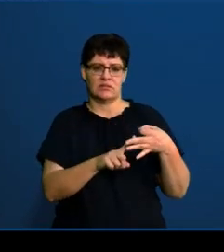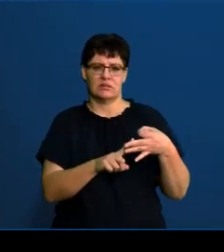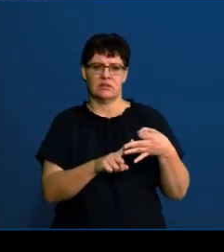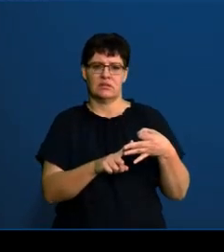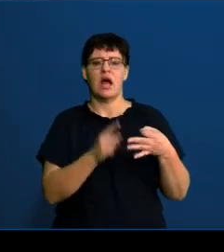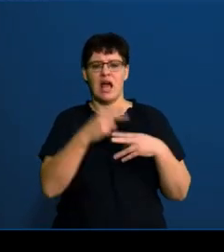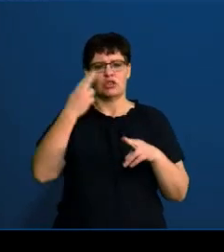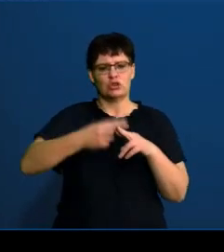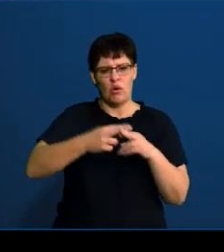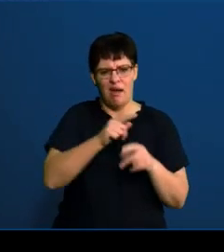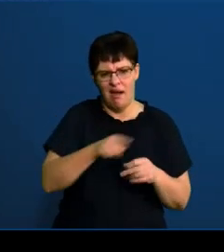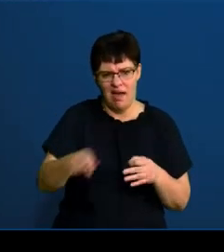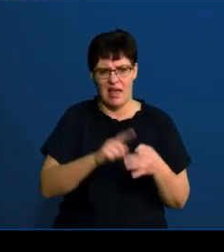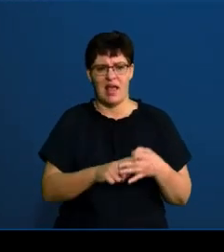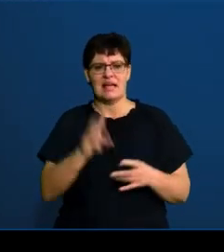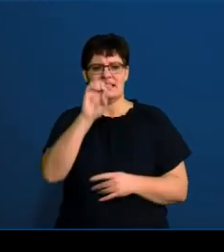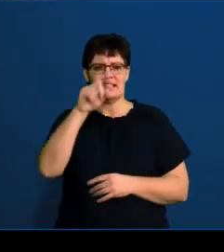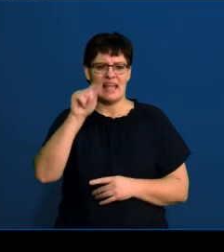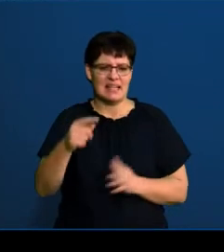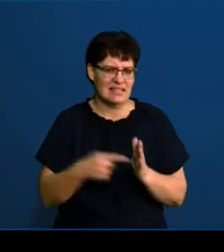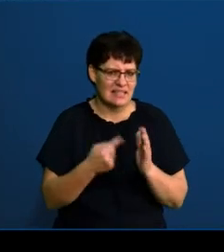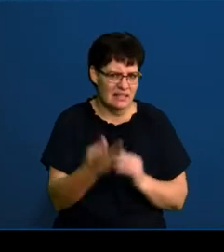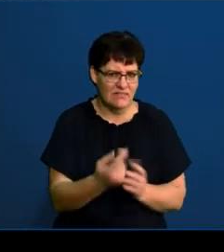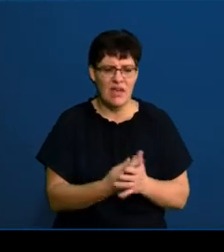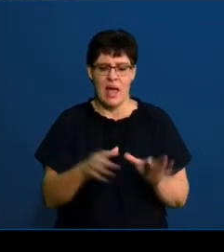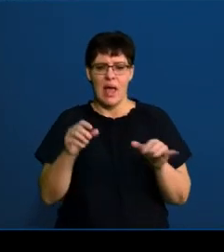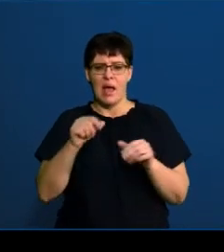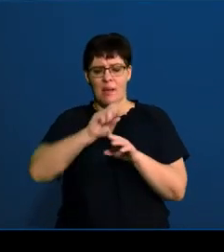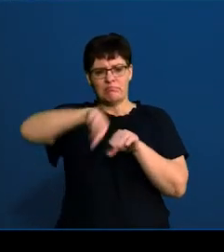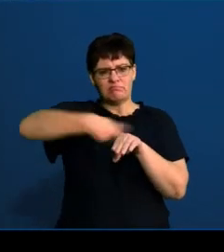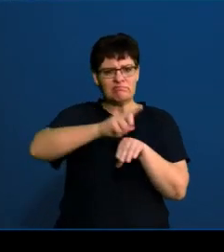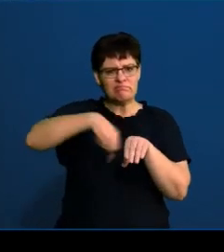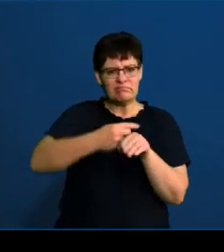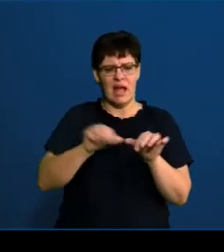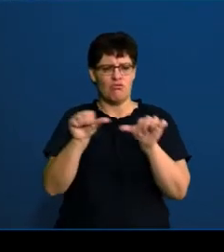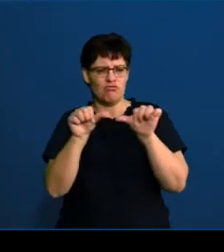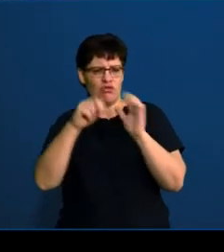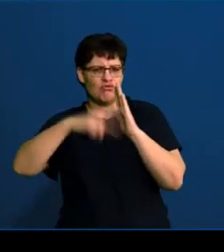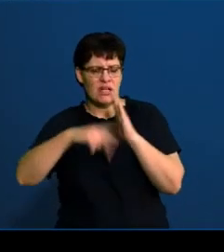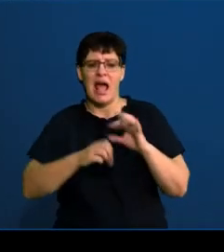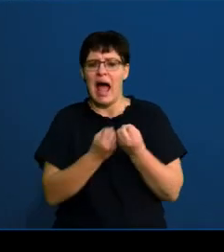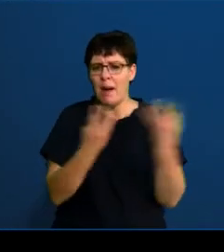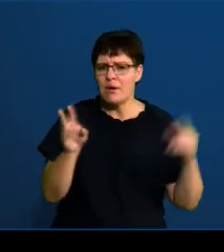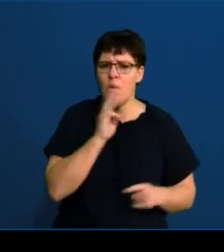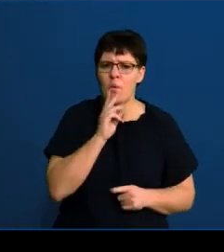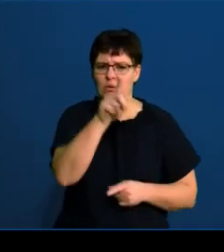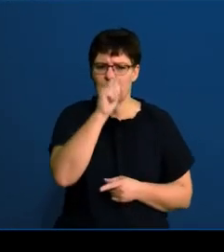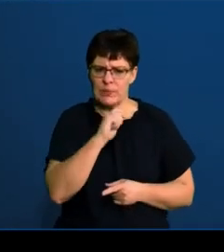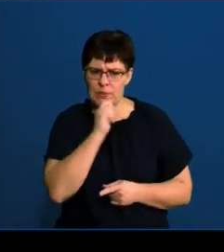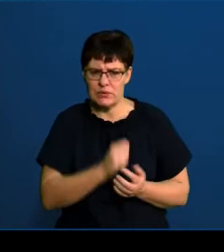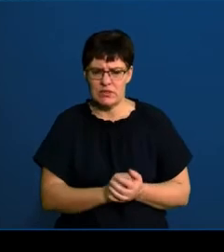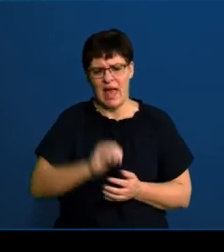sewer. It gives you the date, the meter reading, water usage, how much is being used, the daily